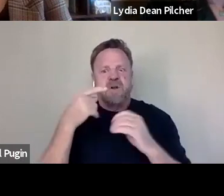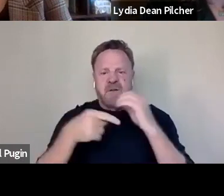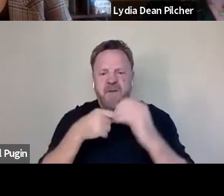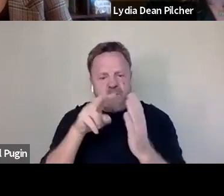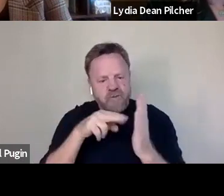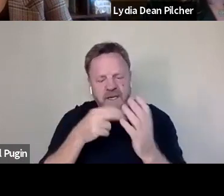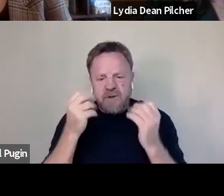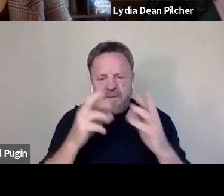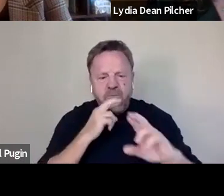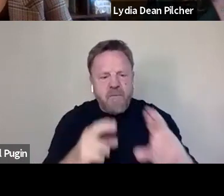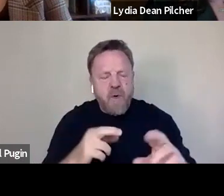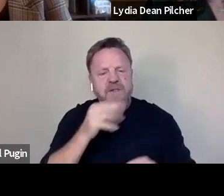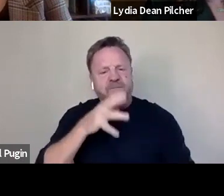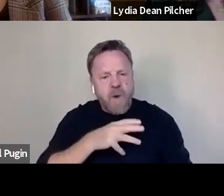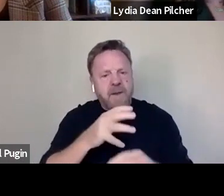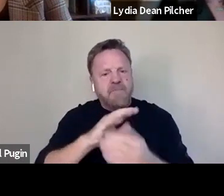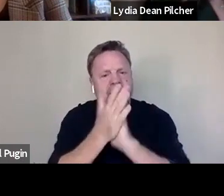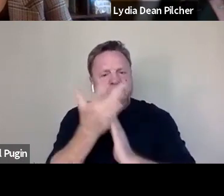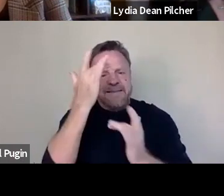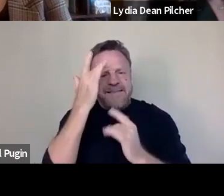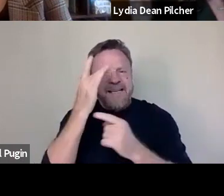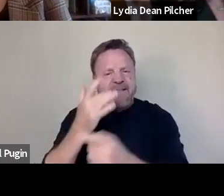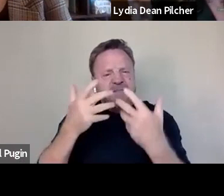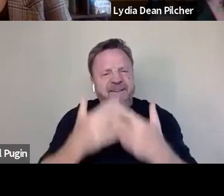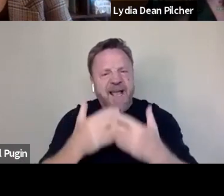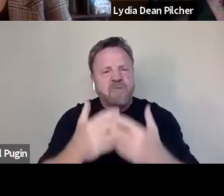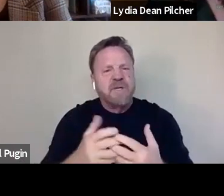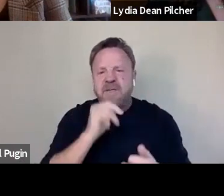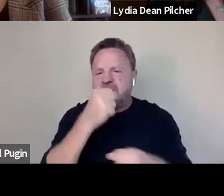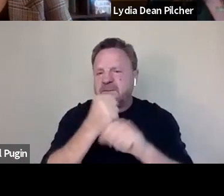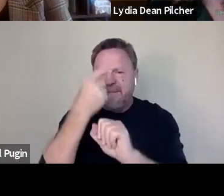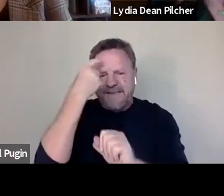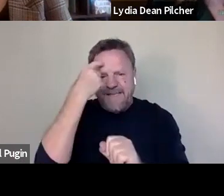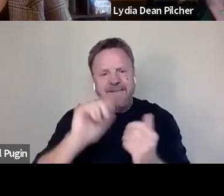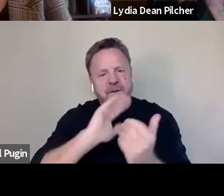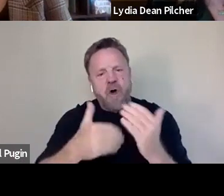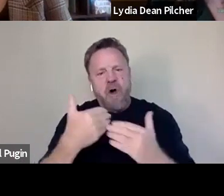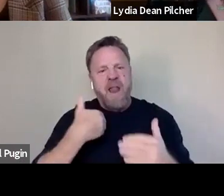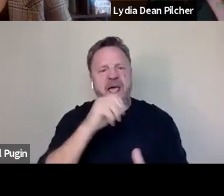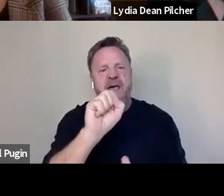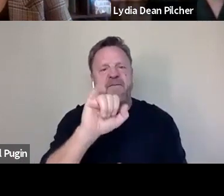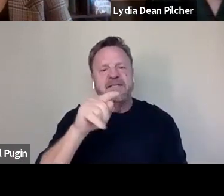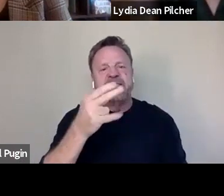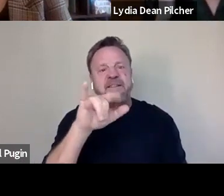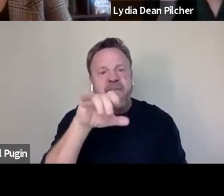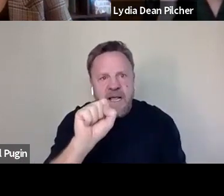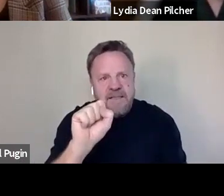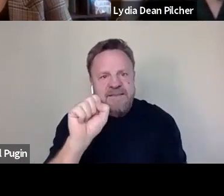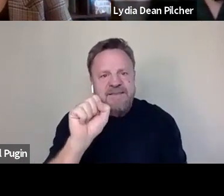women getting sick at this radium factory. It just doesn't make sense that they could all have syphilis. So it